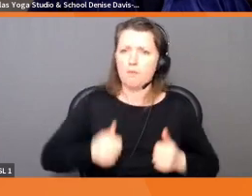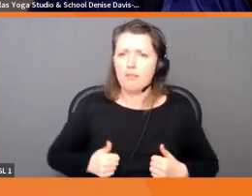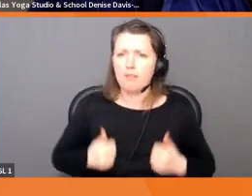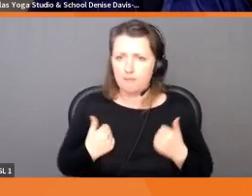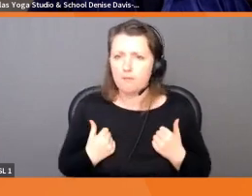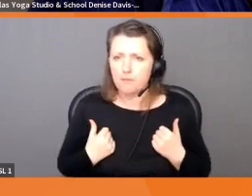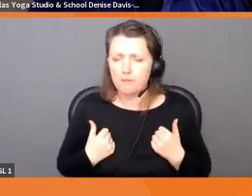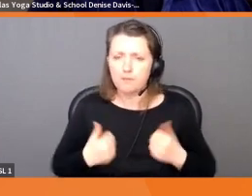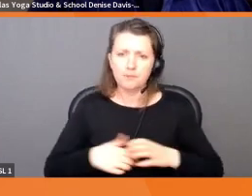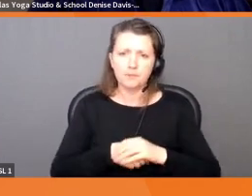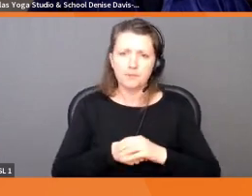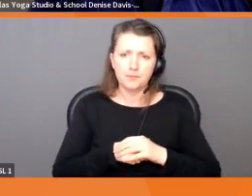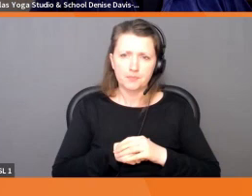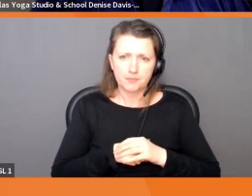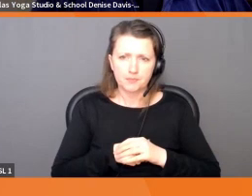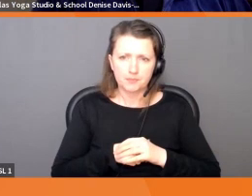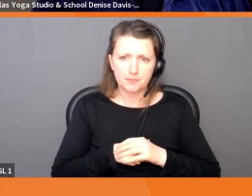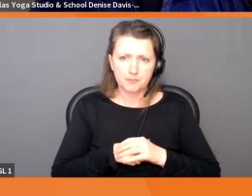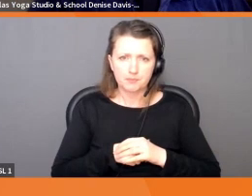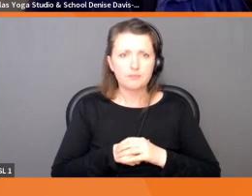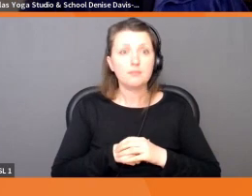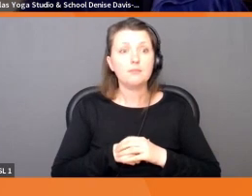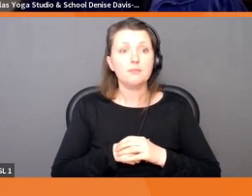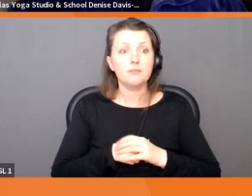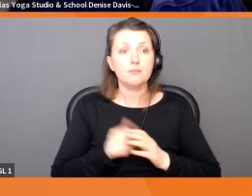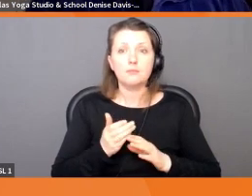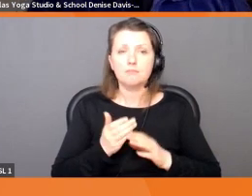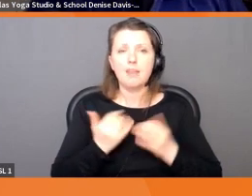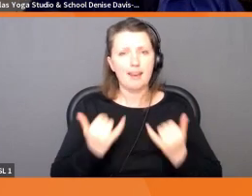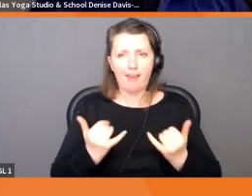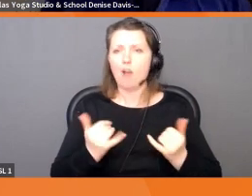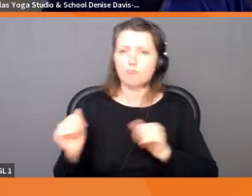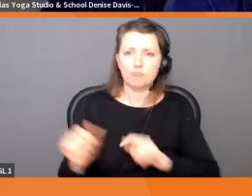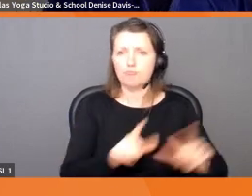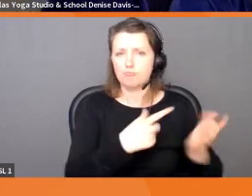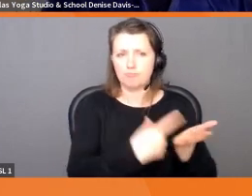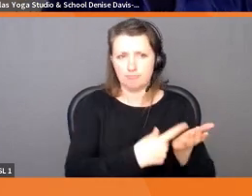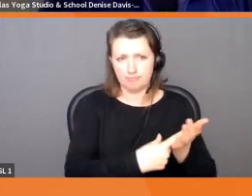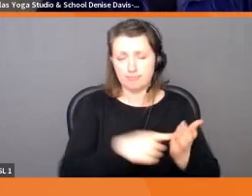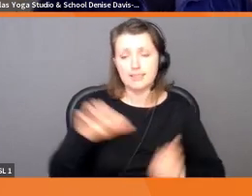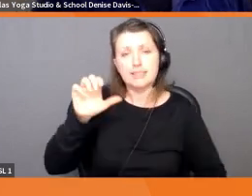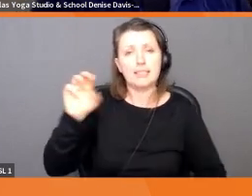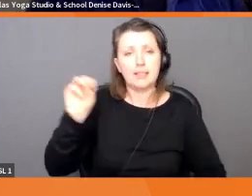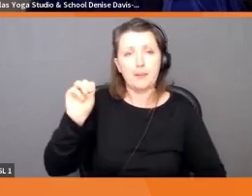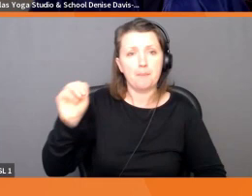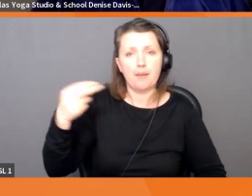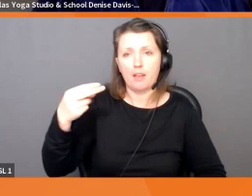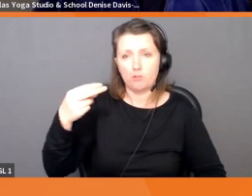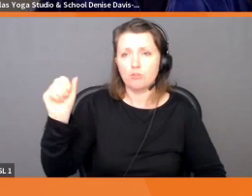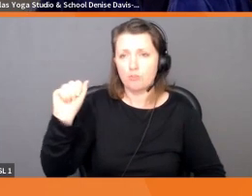without any more ado, let's get into the nitty-gritties of this presentation. Canadian Mental Health Association published a